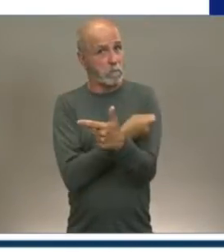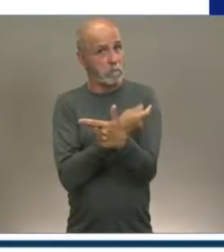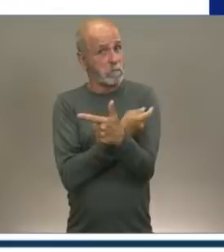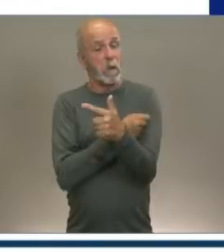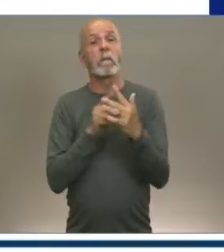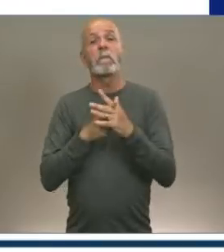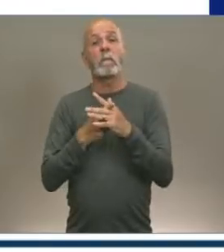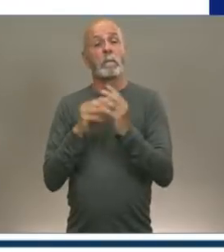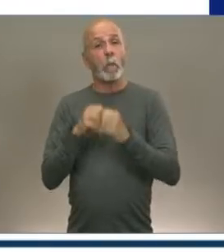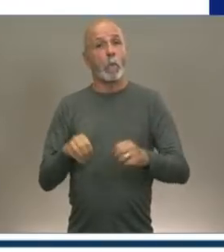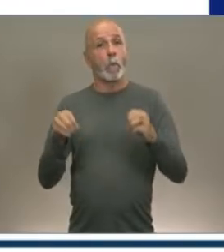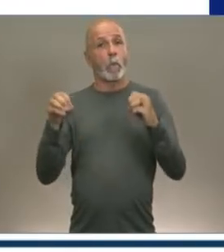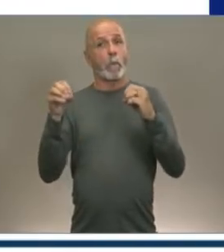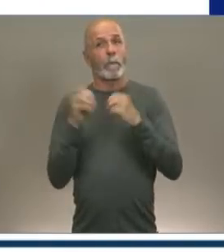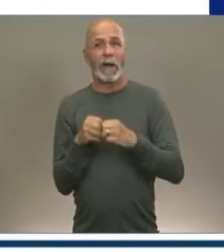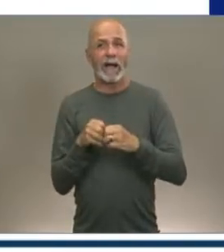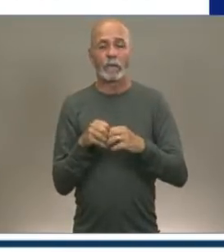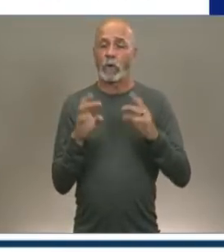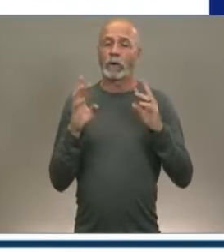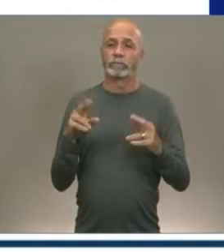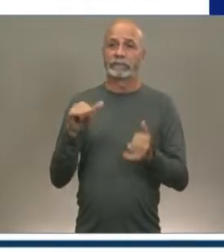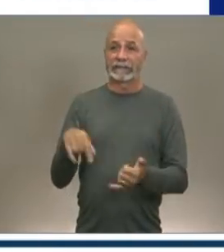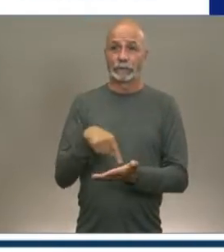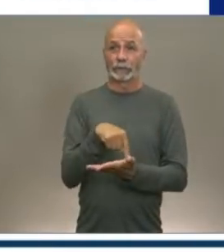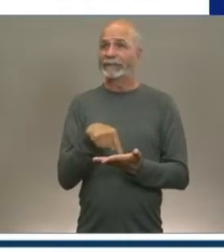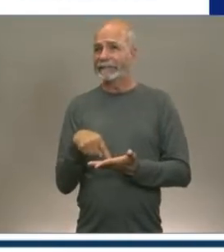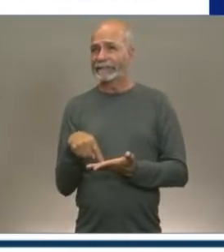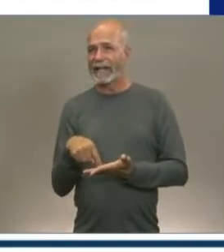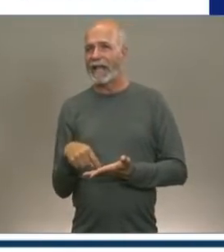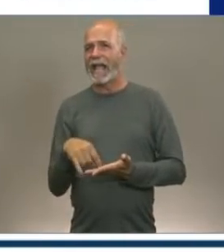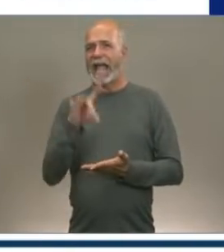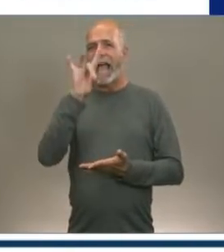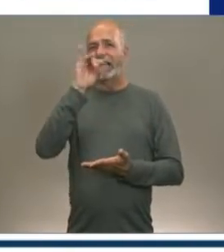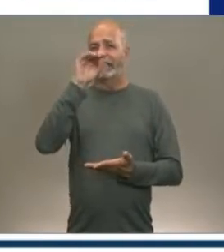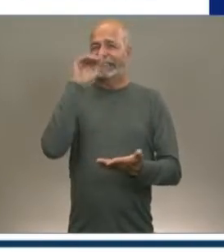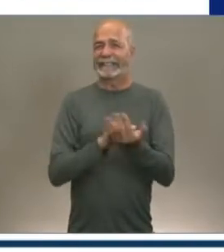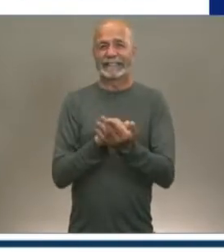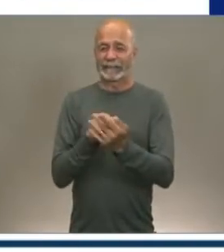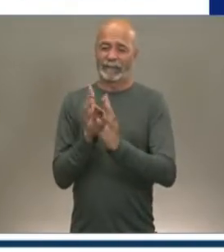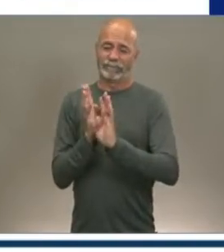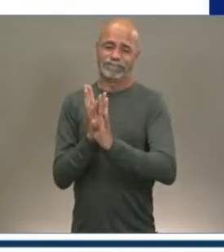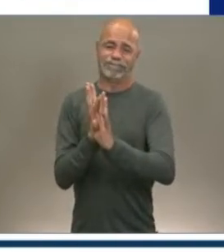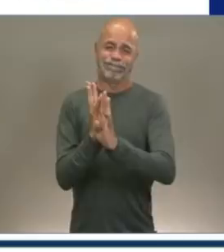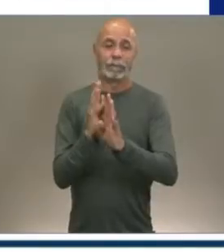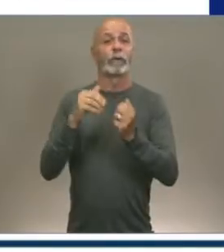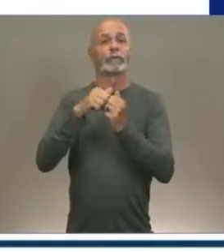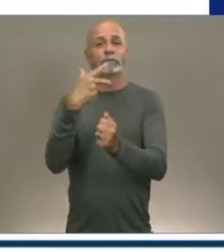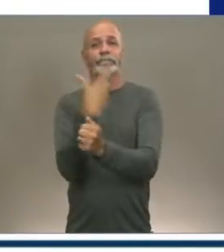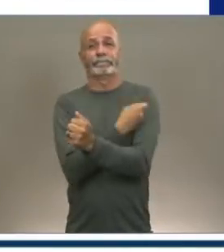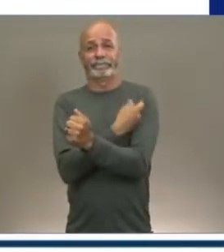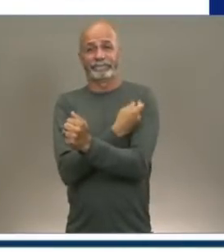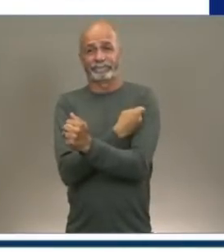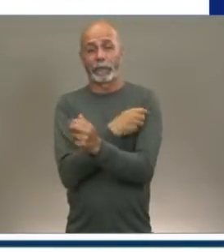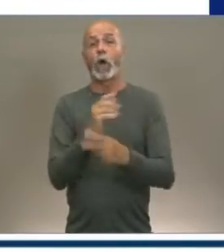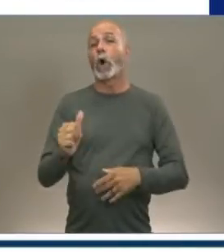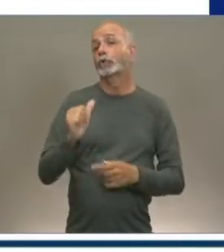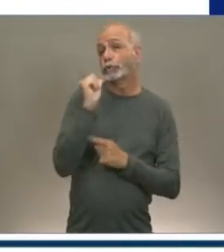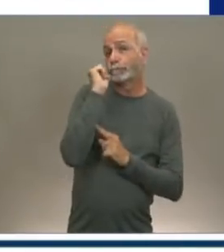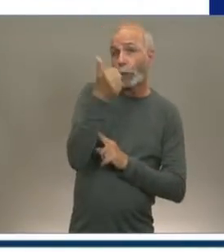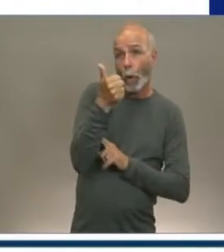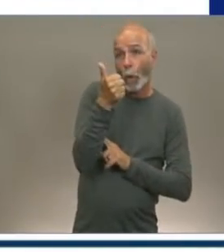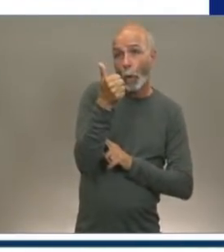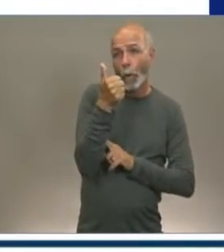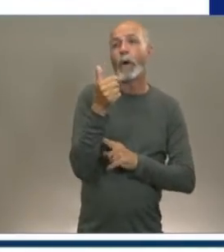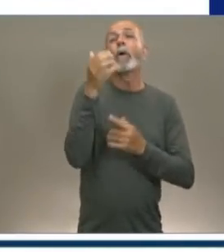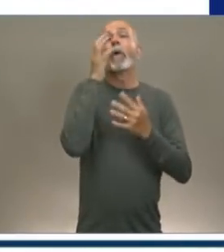about 80,000 doses. And I wanted to mention that tomorrow we'll receive a significant boost of doses of